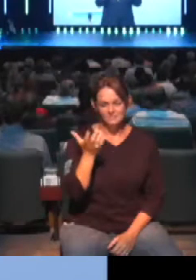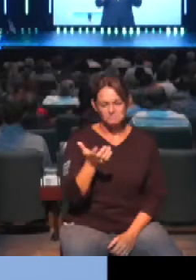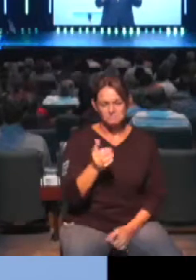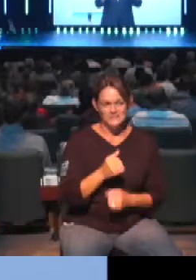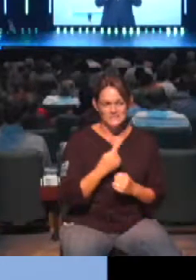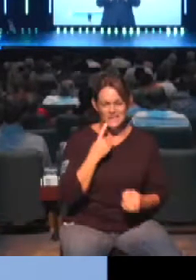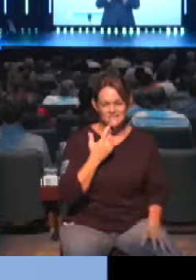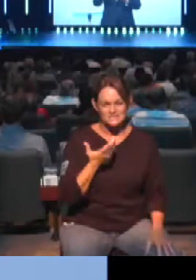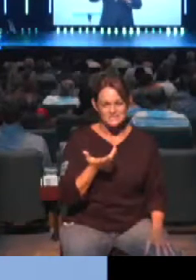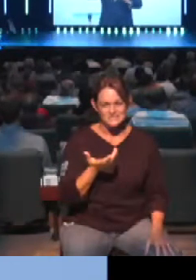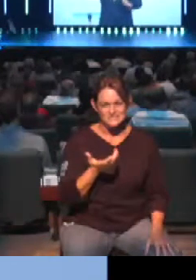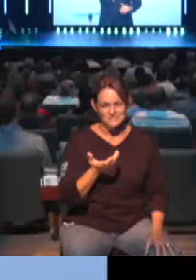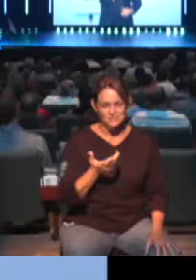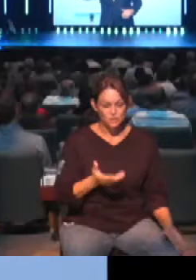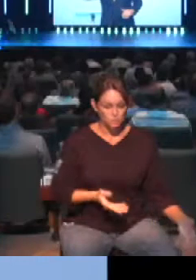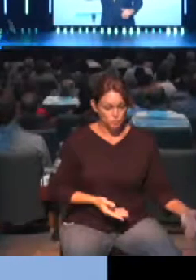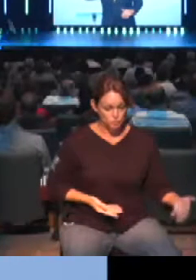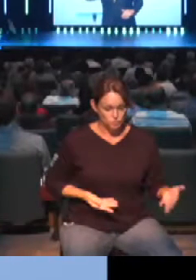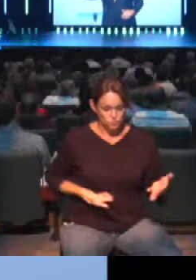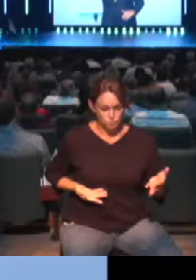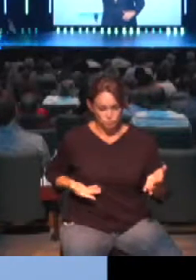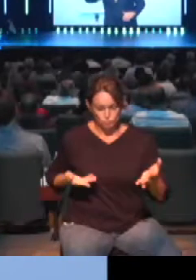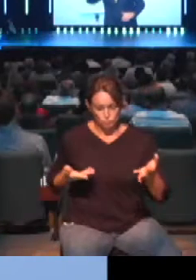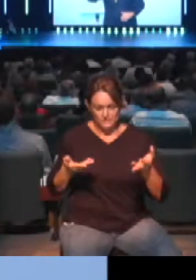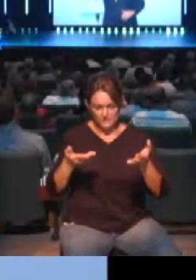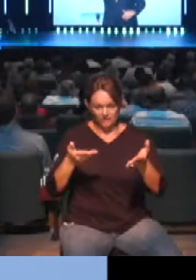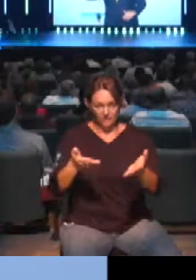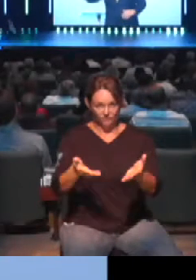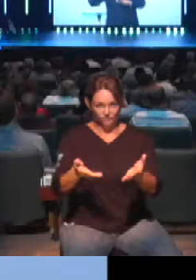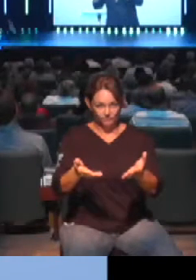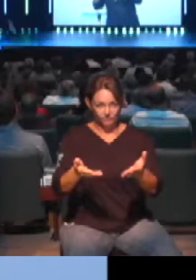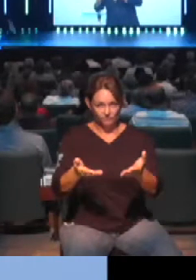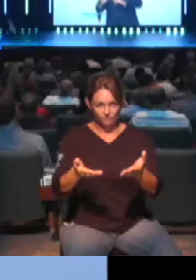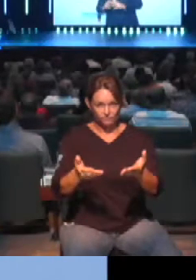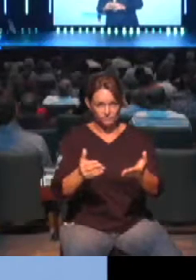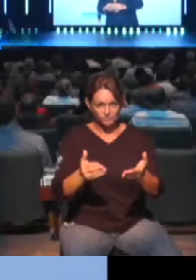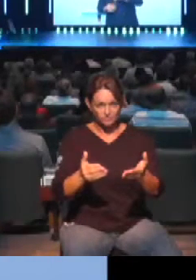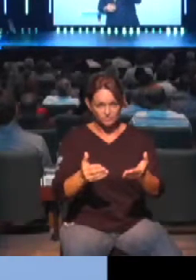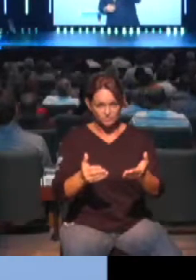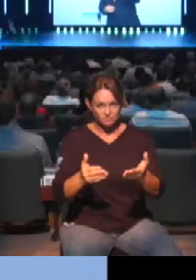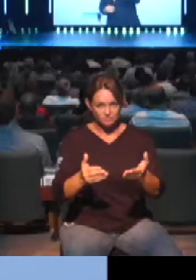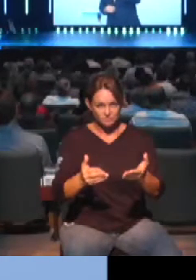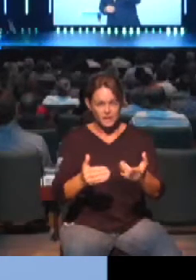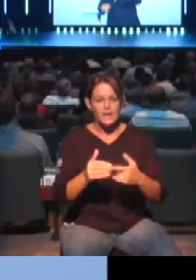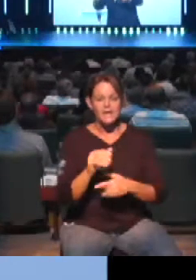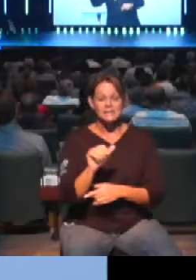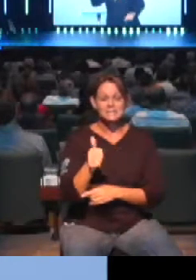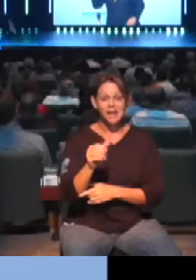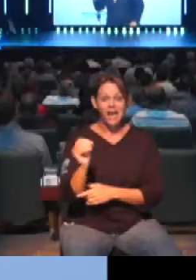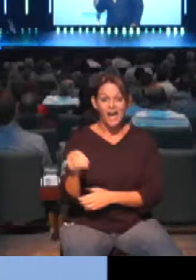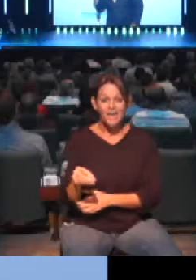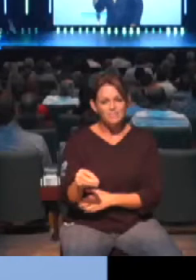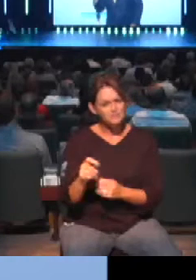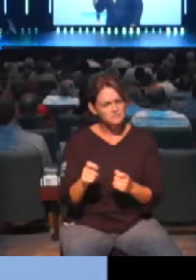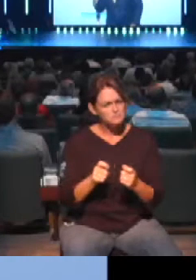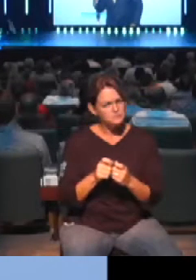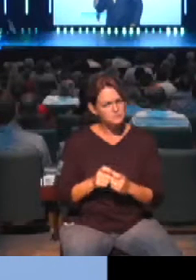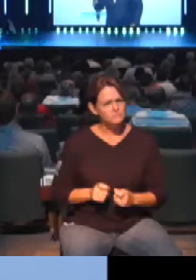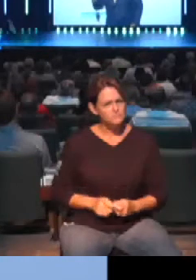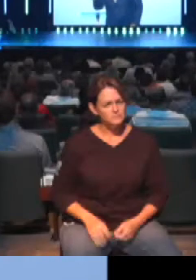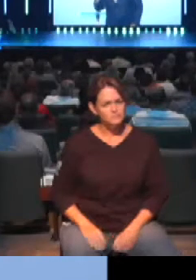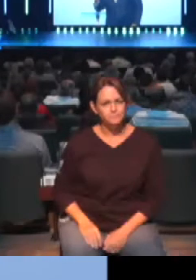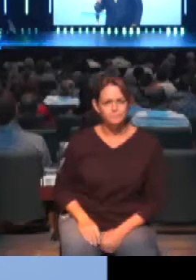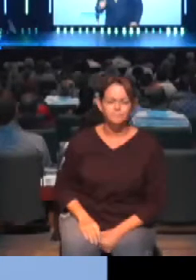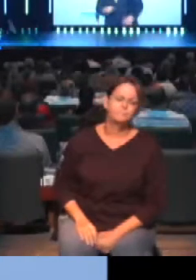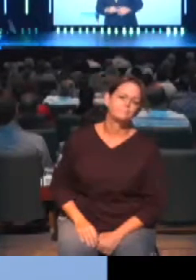Now, really it's not. You do give offerings over and above as you feel led. But the tithe, we have very specific